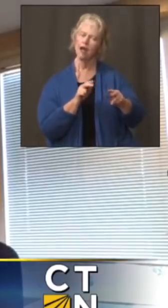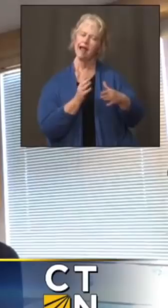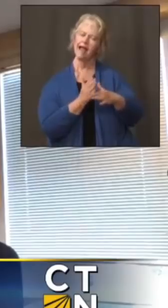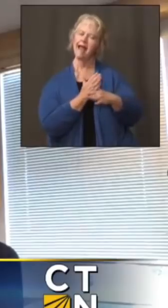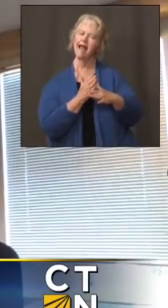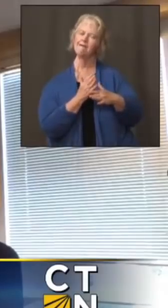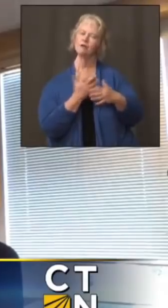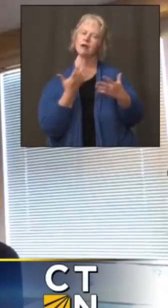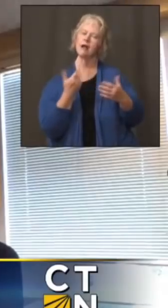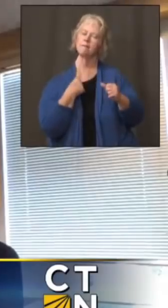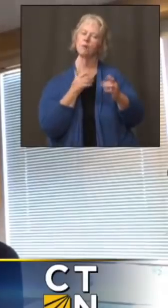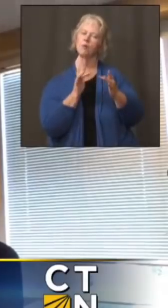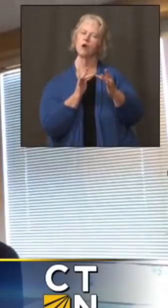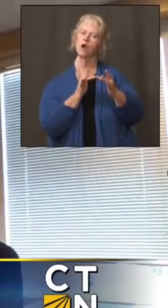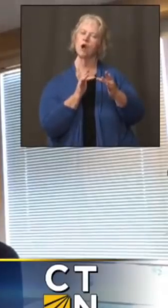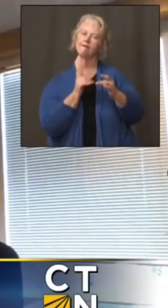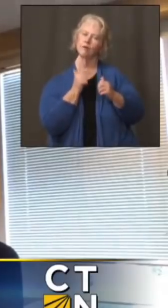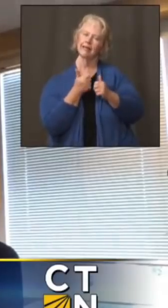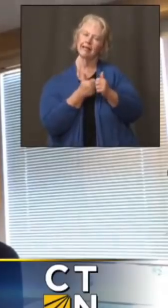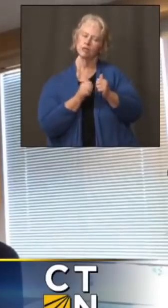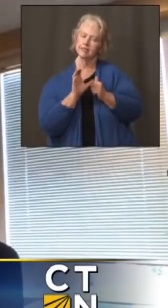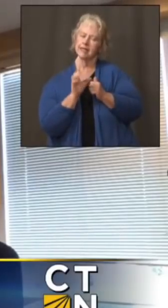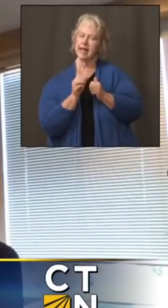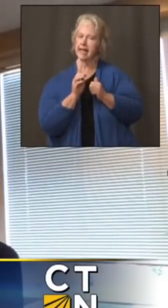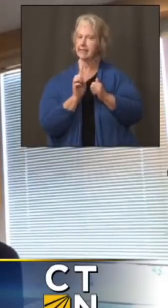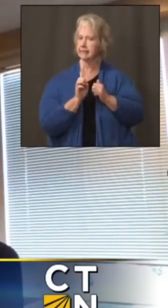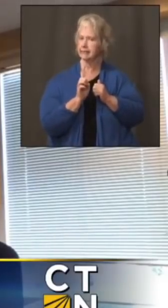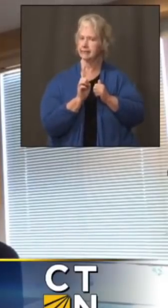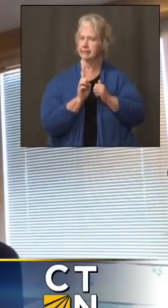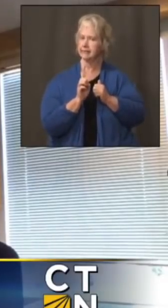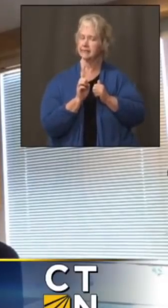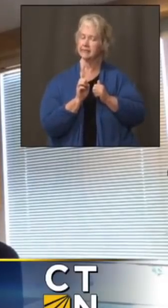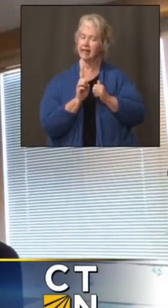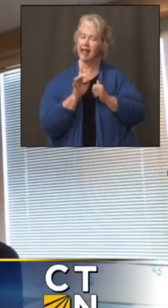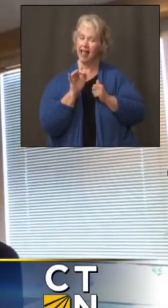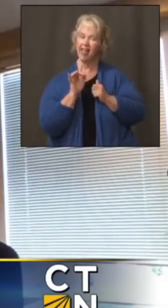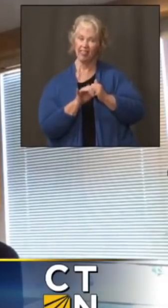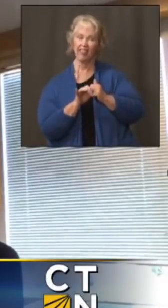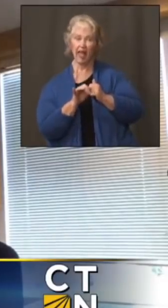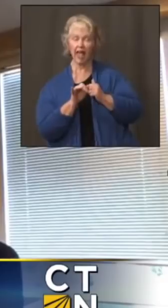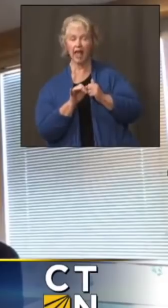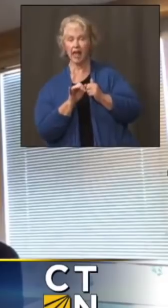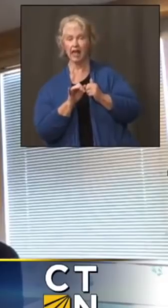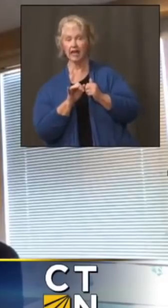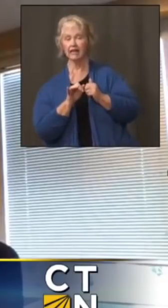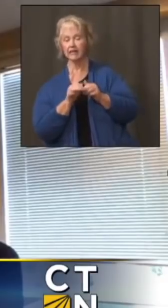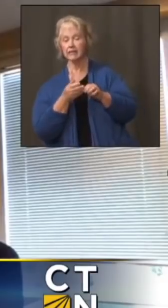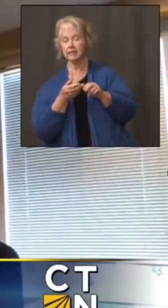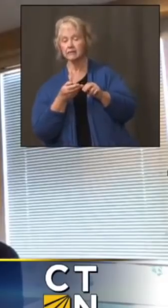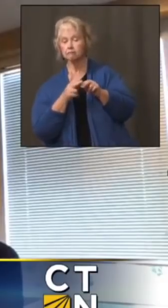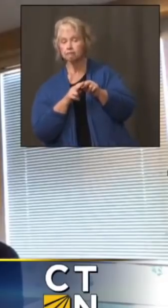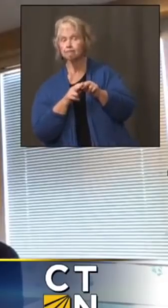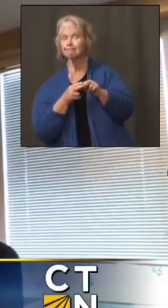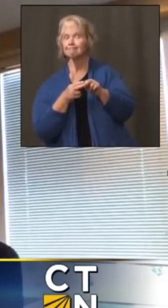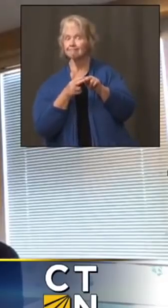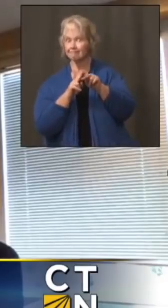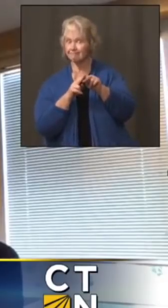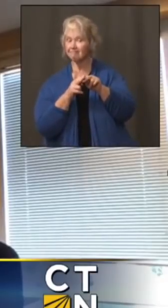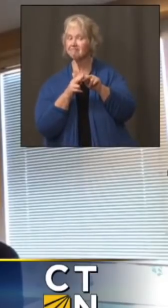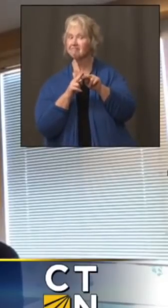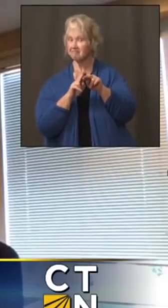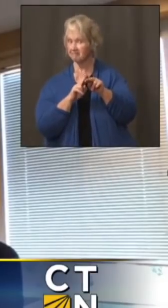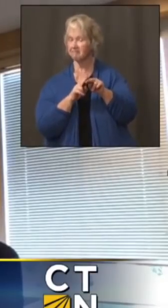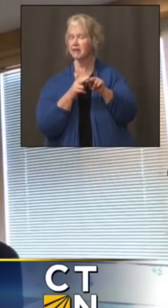of contacts per case that we interview, and that number has been creeping up ever so slowly over the past weeks